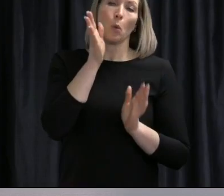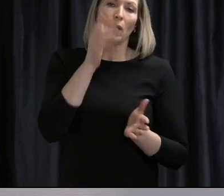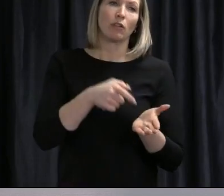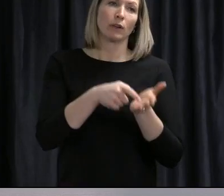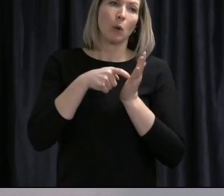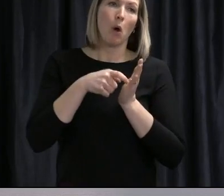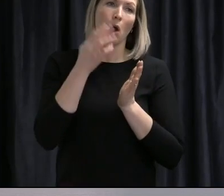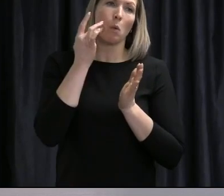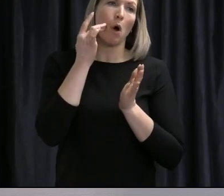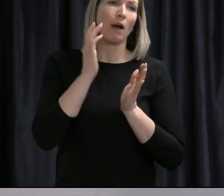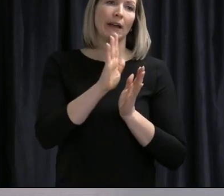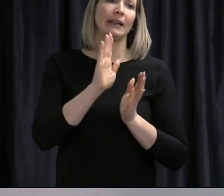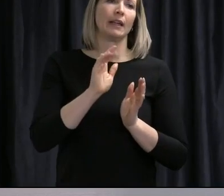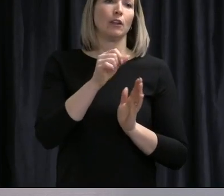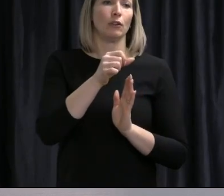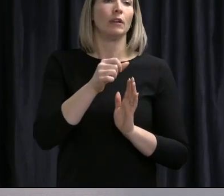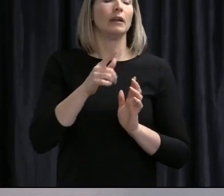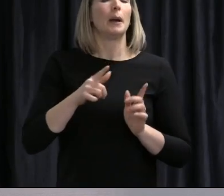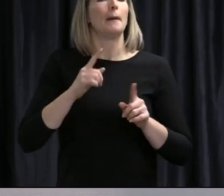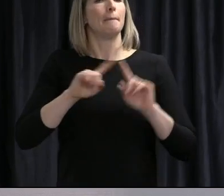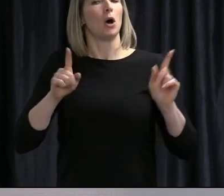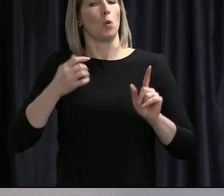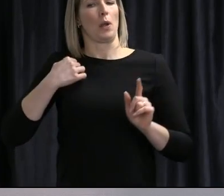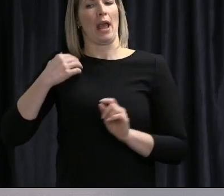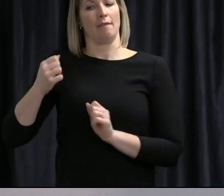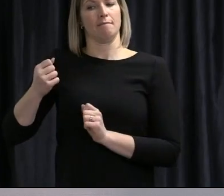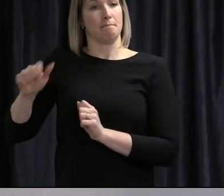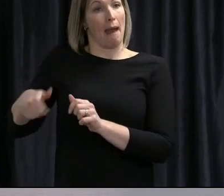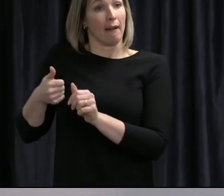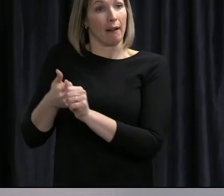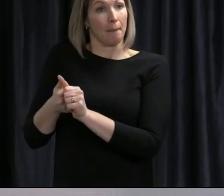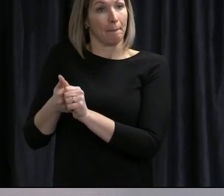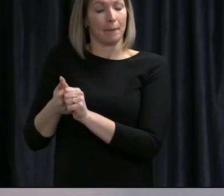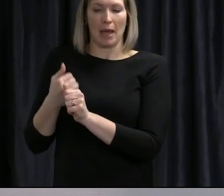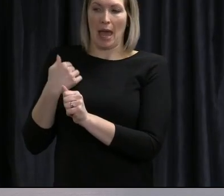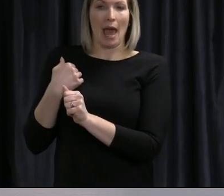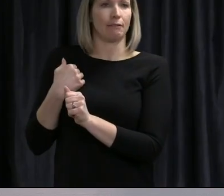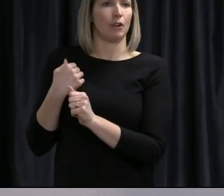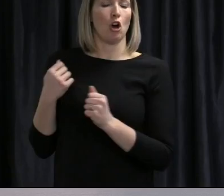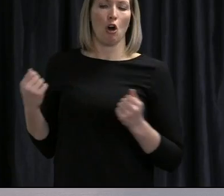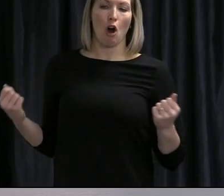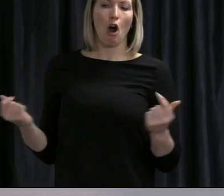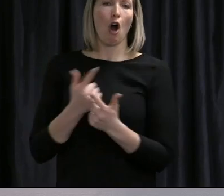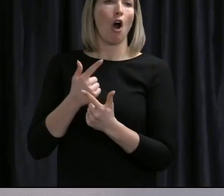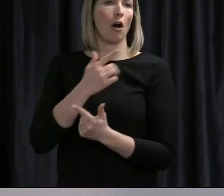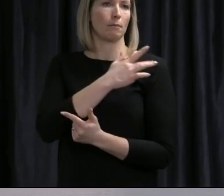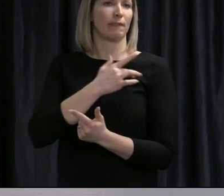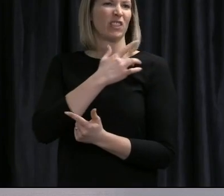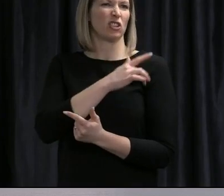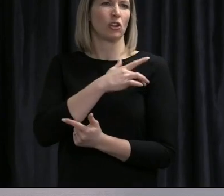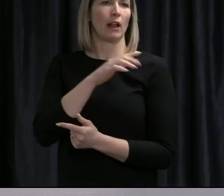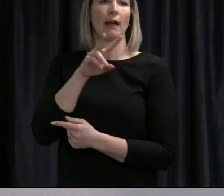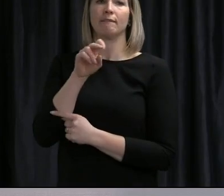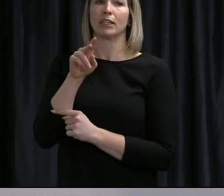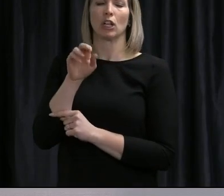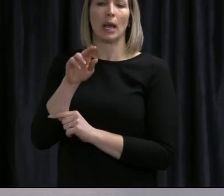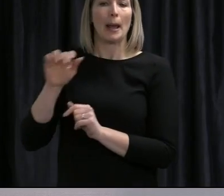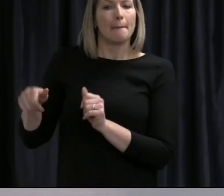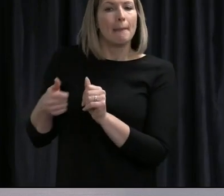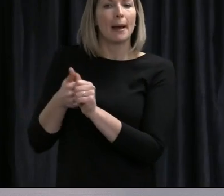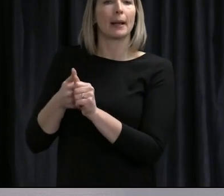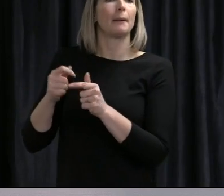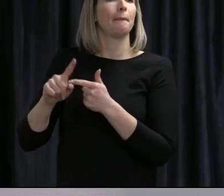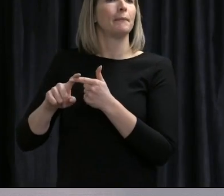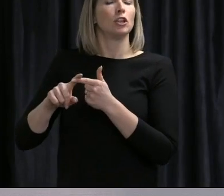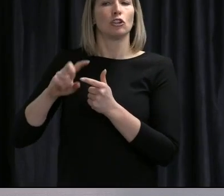that takes that strain off the system. We have inventoried all our ventilators across the province, including spares, backups and